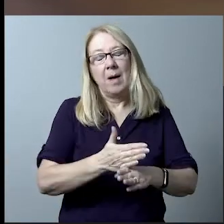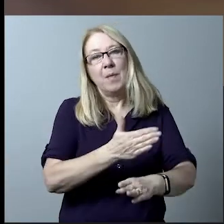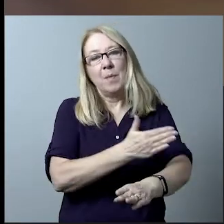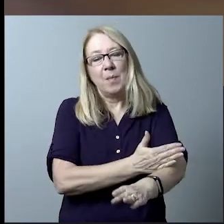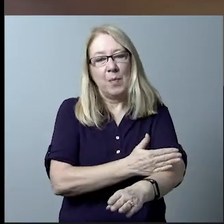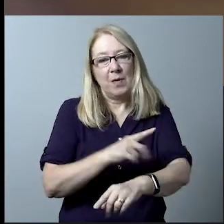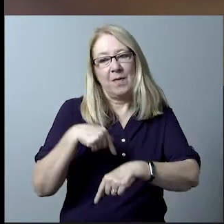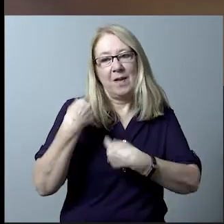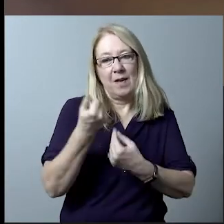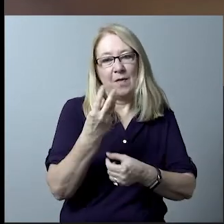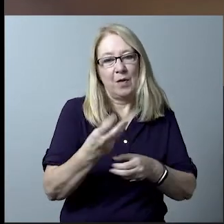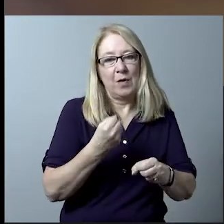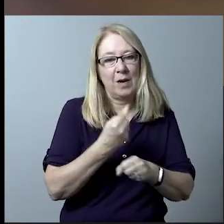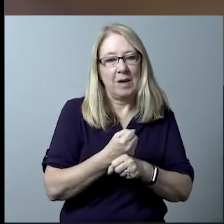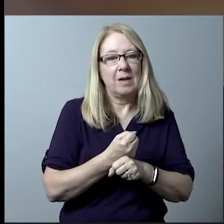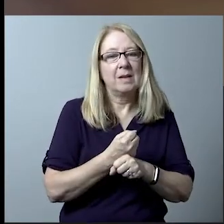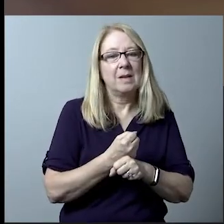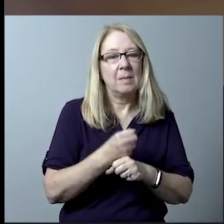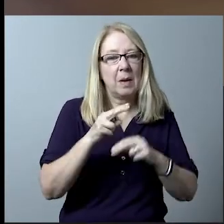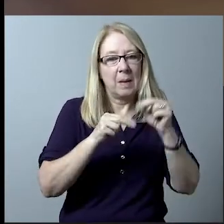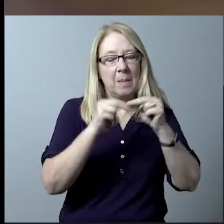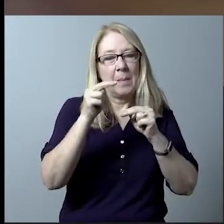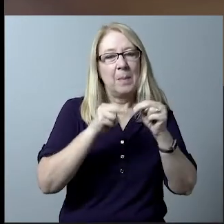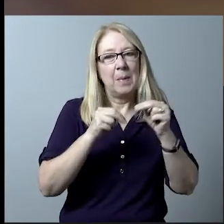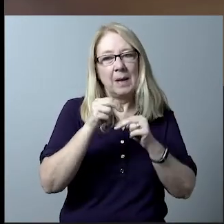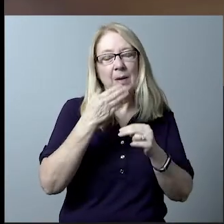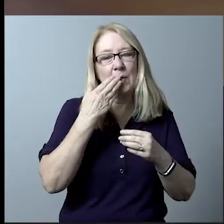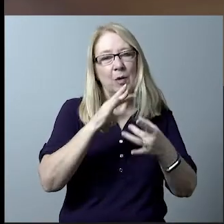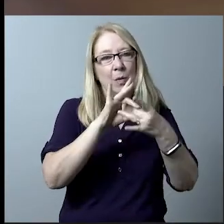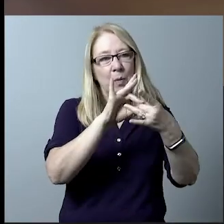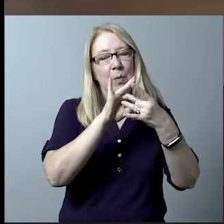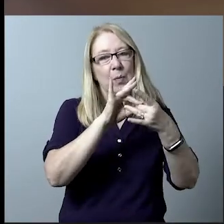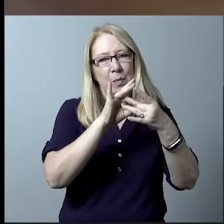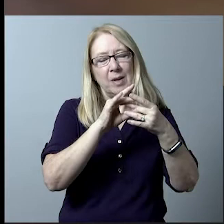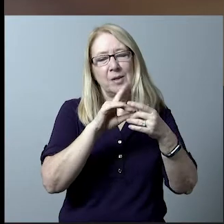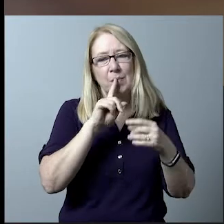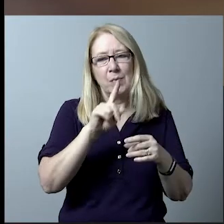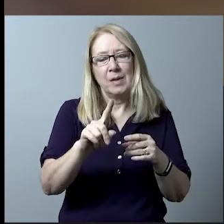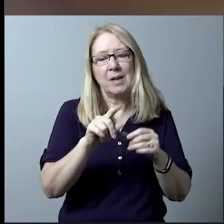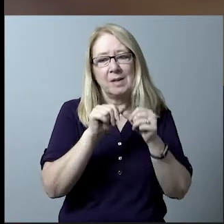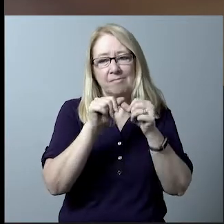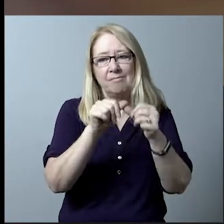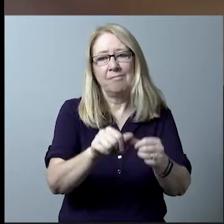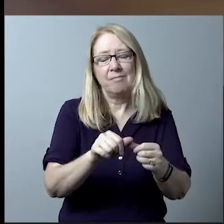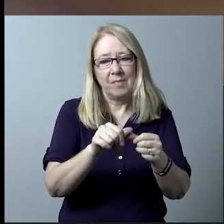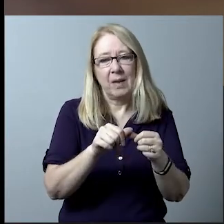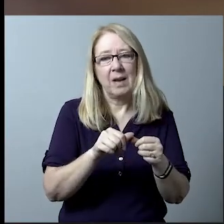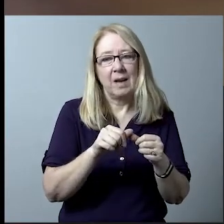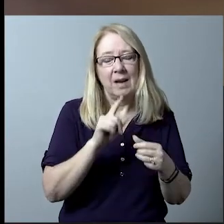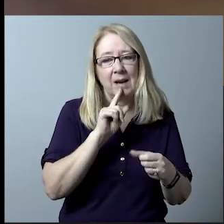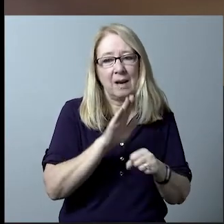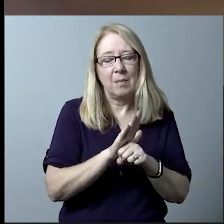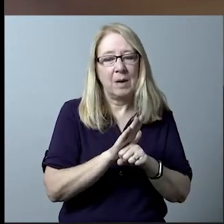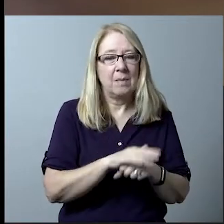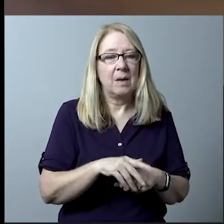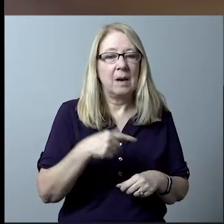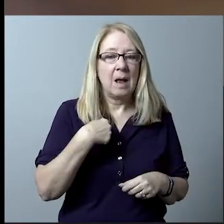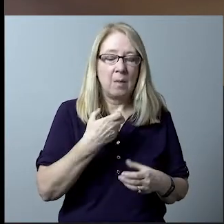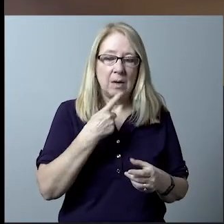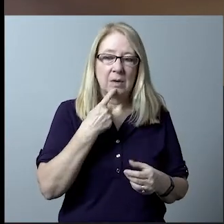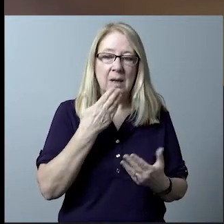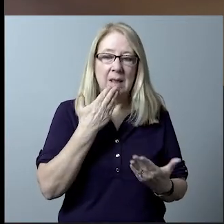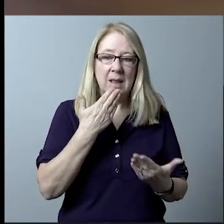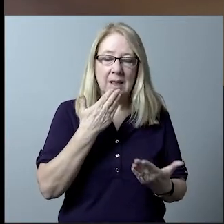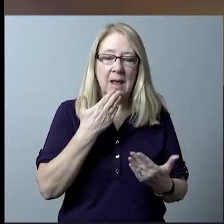made phenomenal strides over the last several years, building effective relationships is an ongoing commitment. I'm very optimistic at the direction